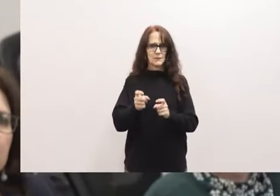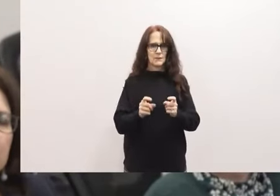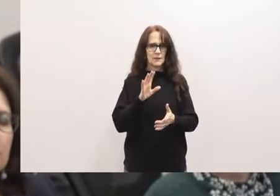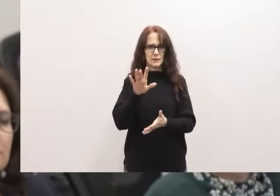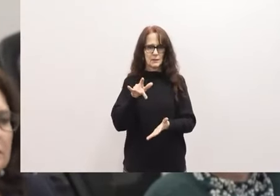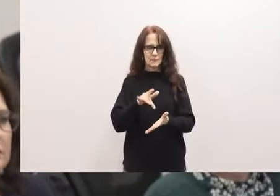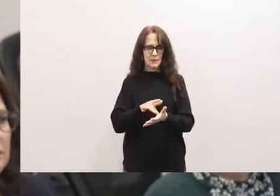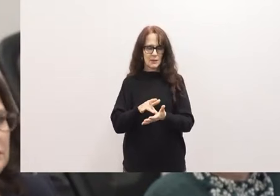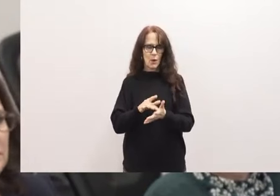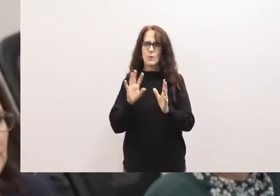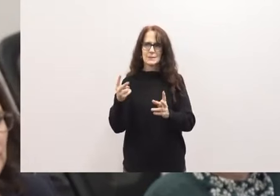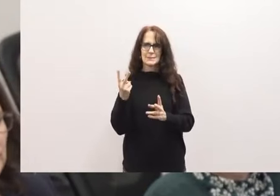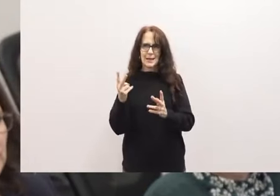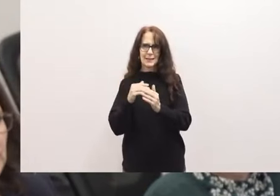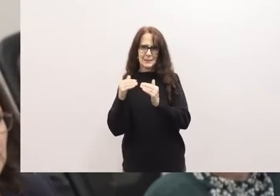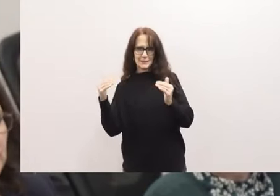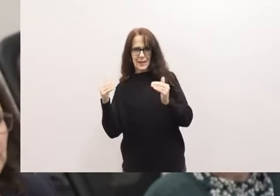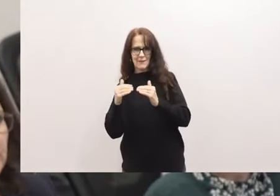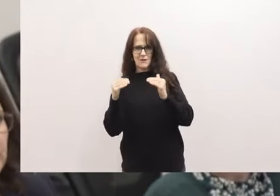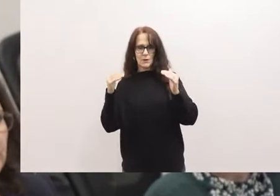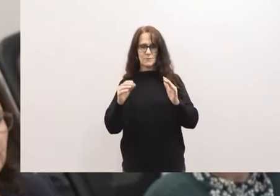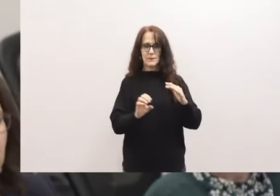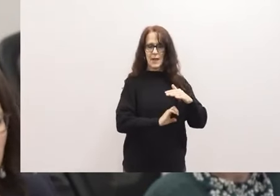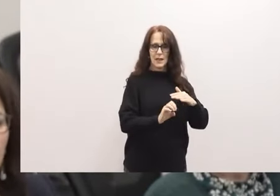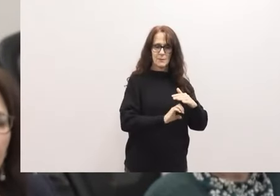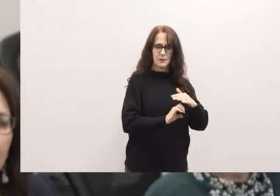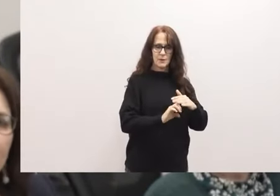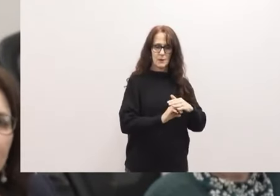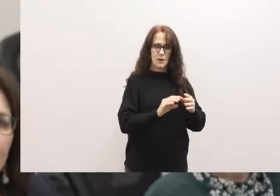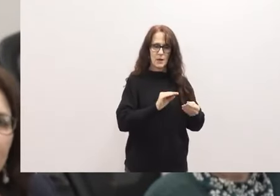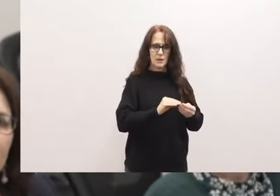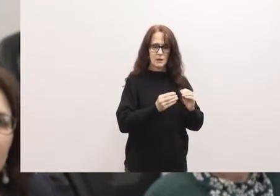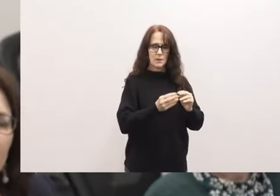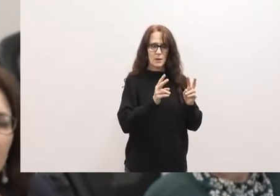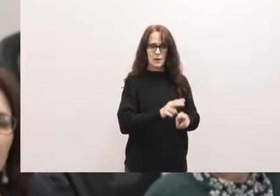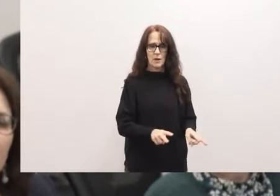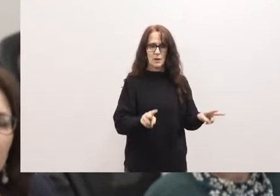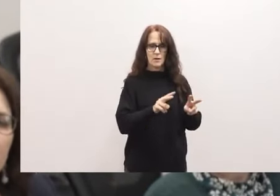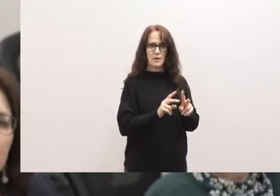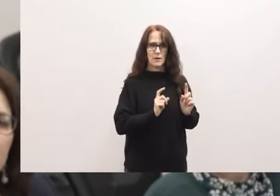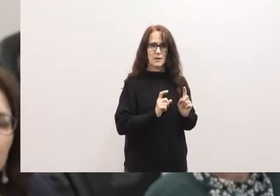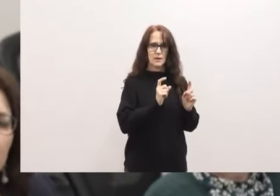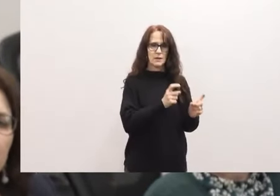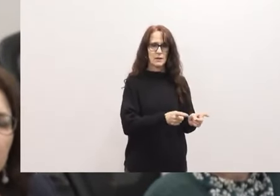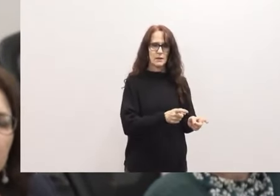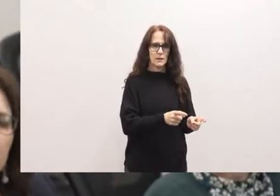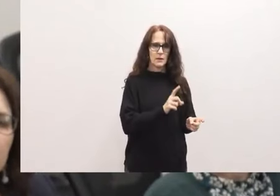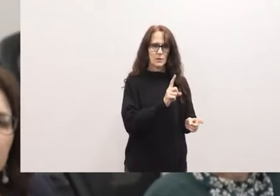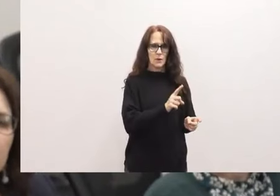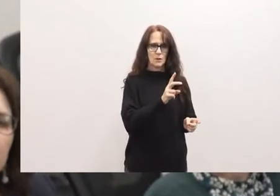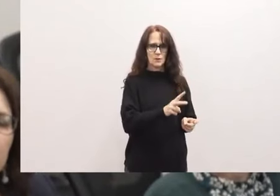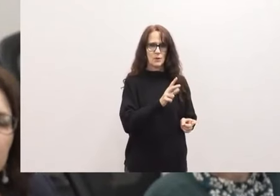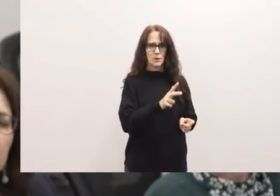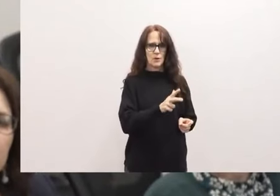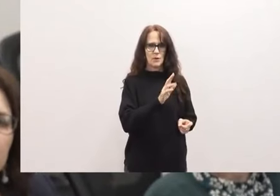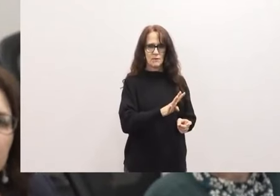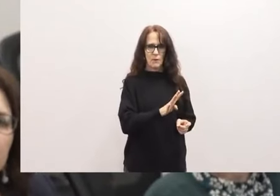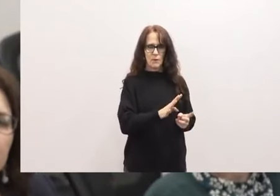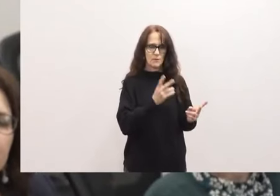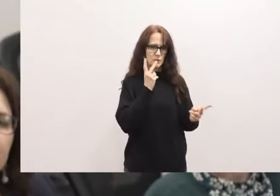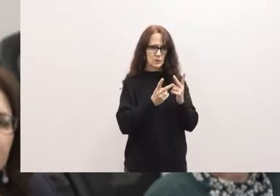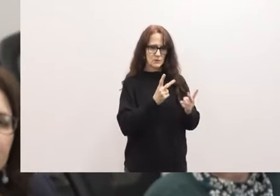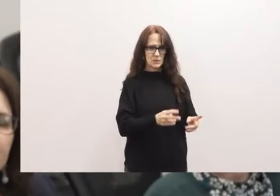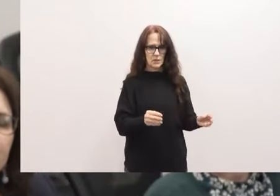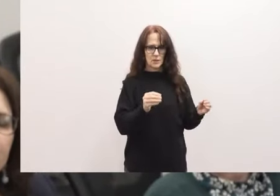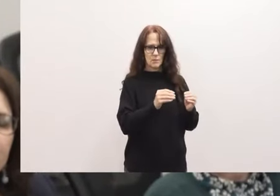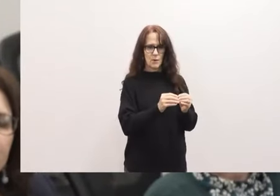the secondary level. At the elementary level, a numerical value is given. So it's a 1, 2, 3, 4, and you'll see more on